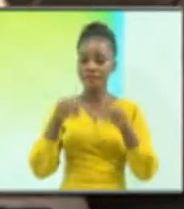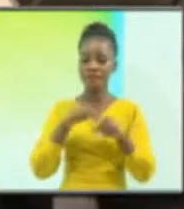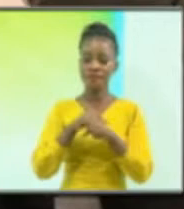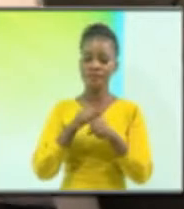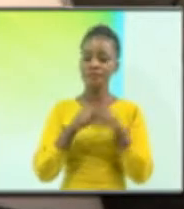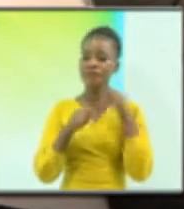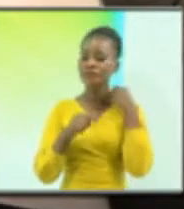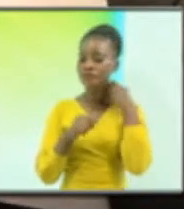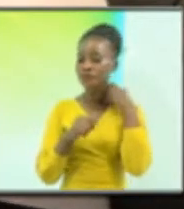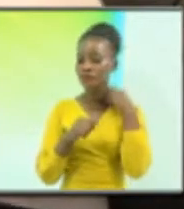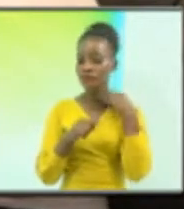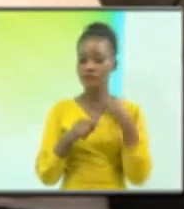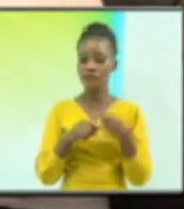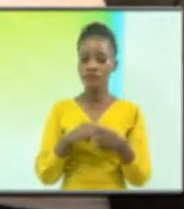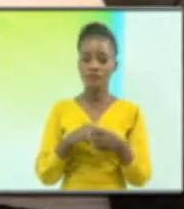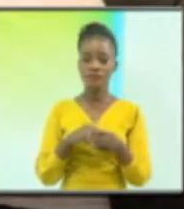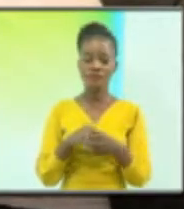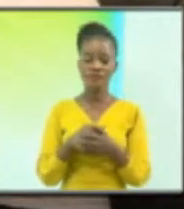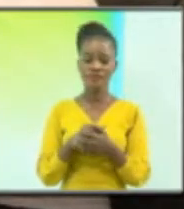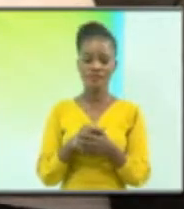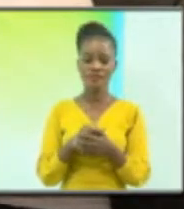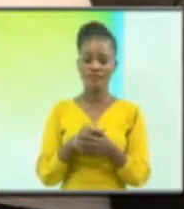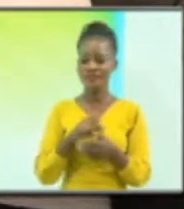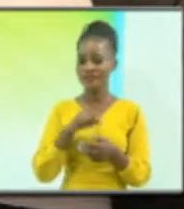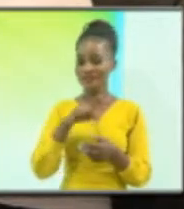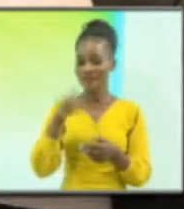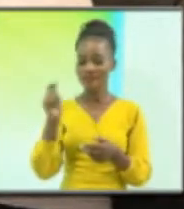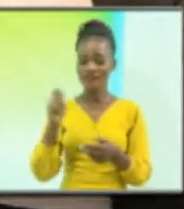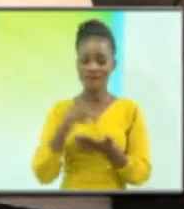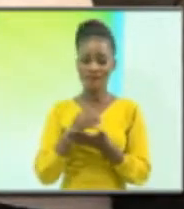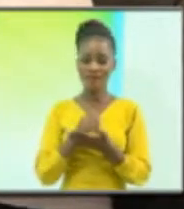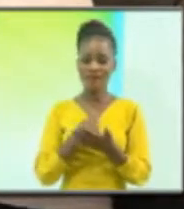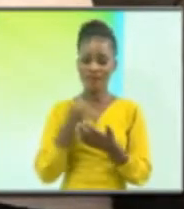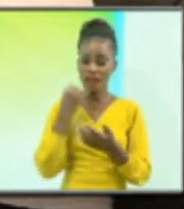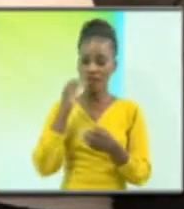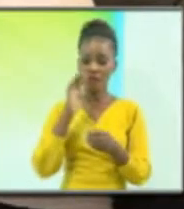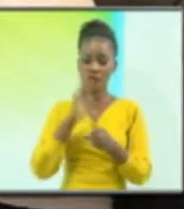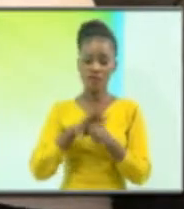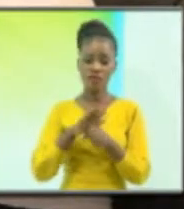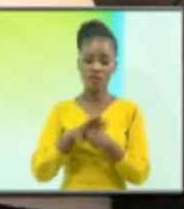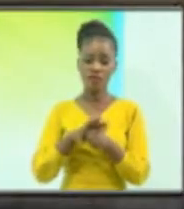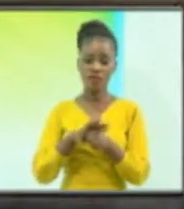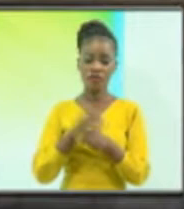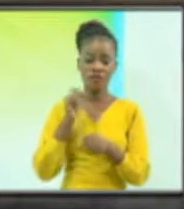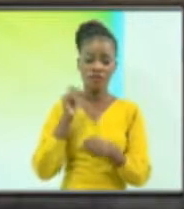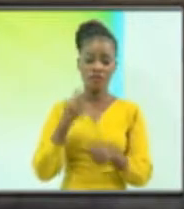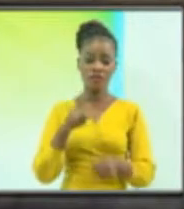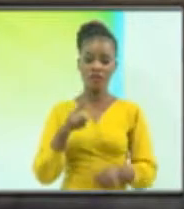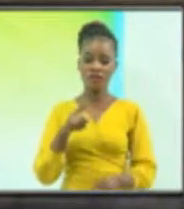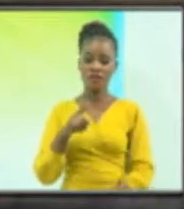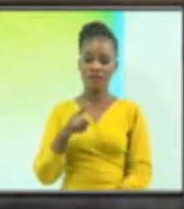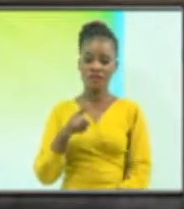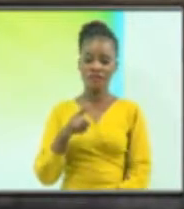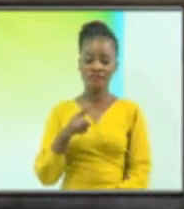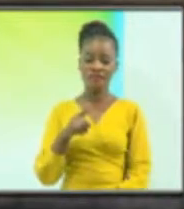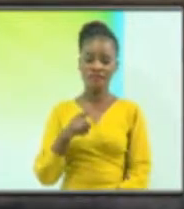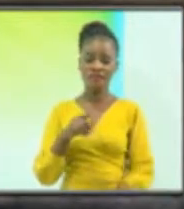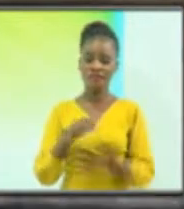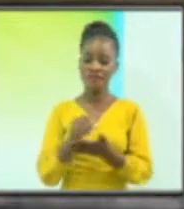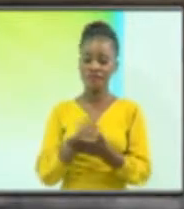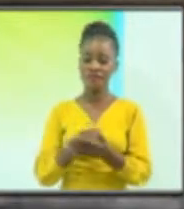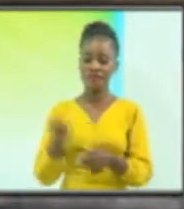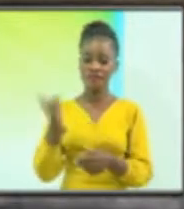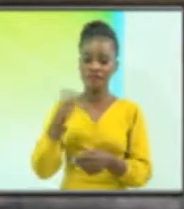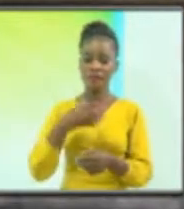money? But they are being catered for by UNHCR. Okay. Some bits of money. Because for them, they don't